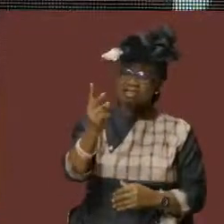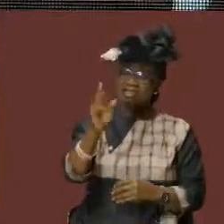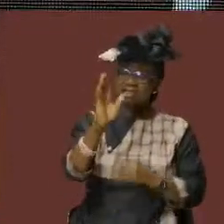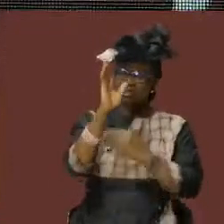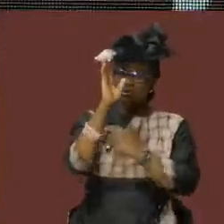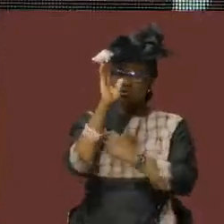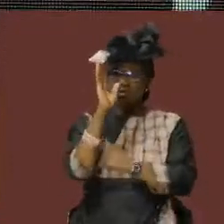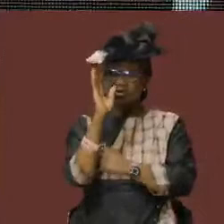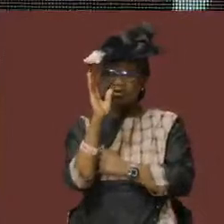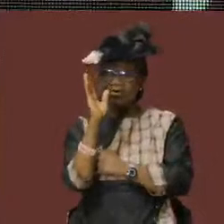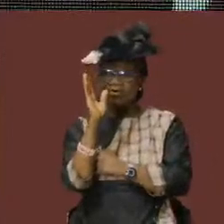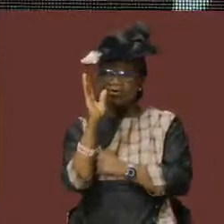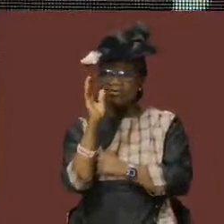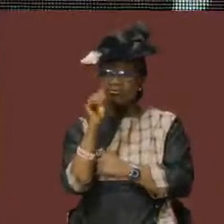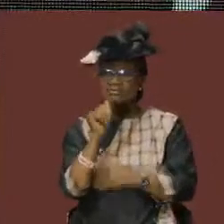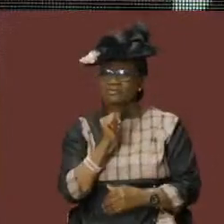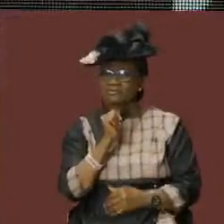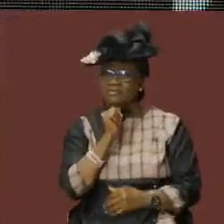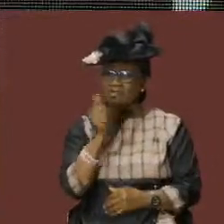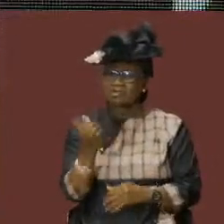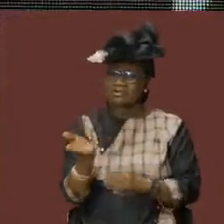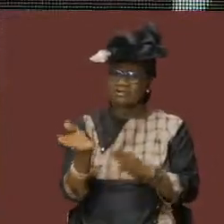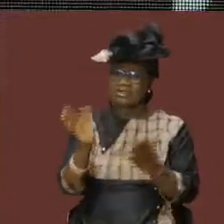invisible God,